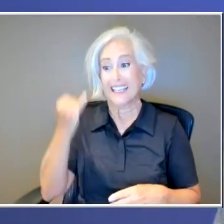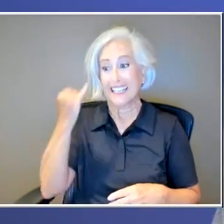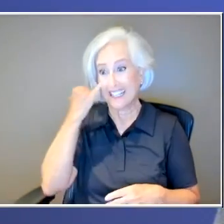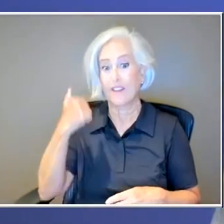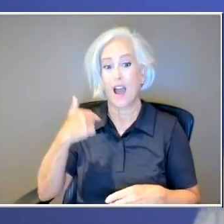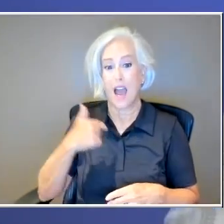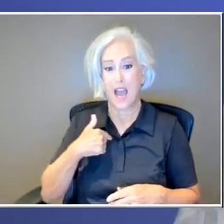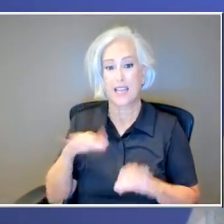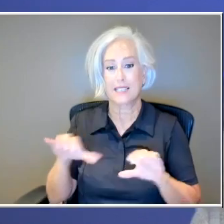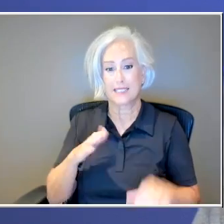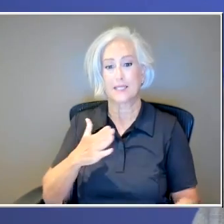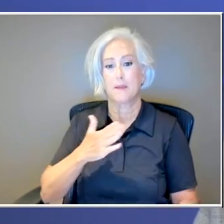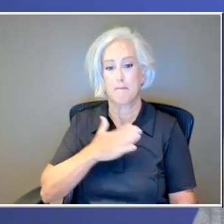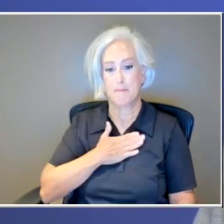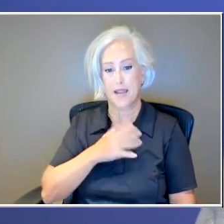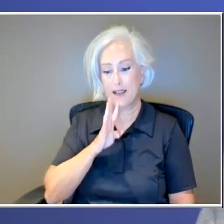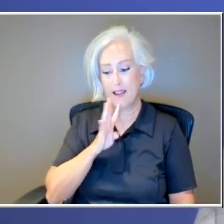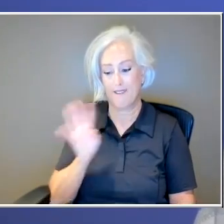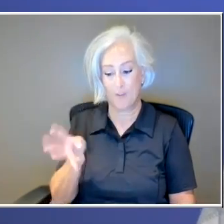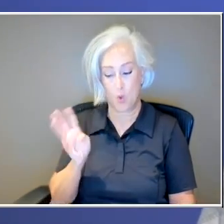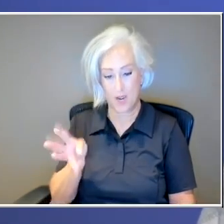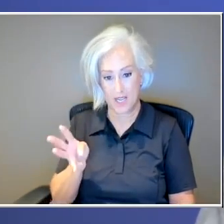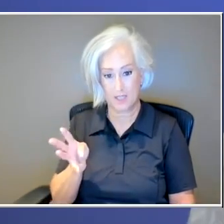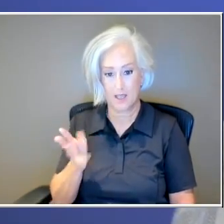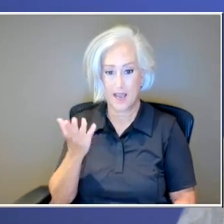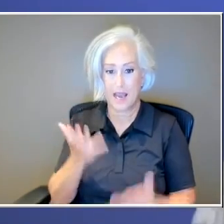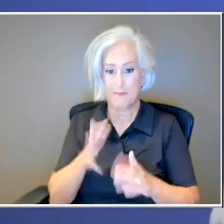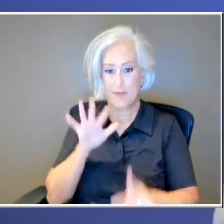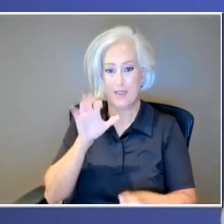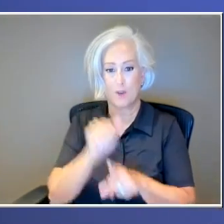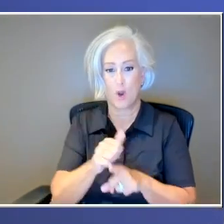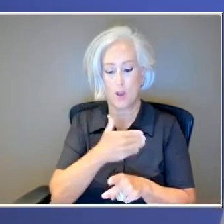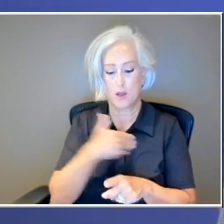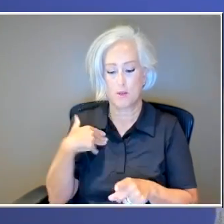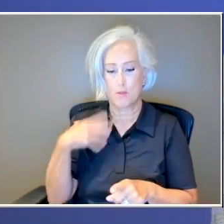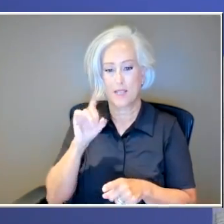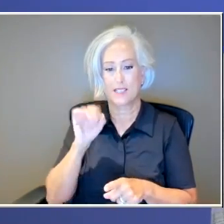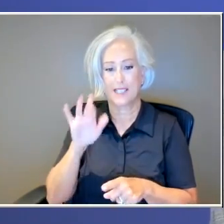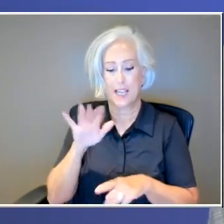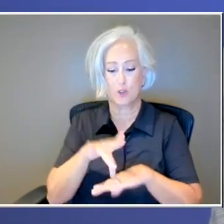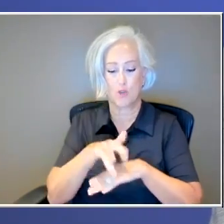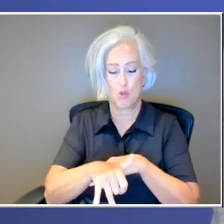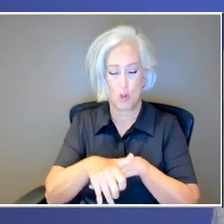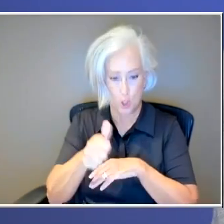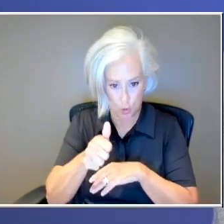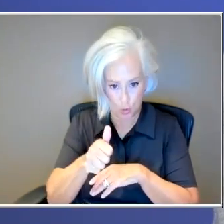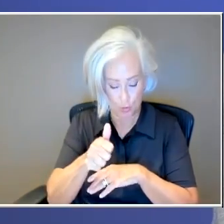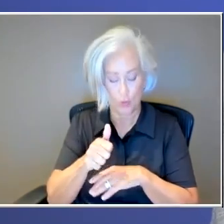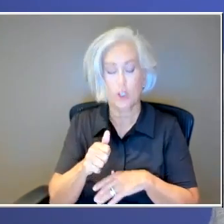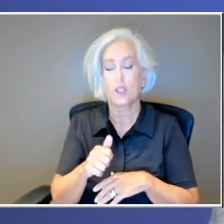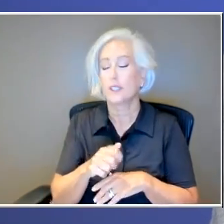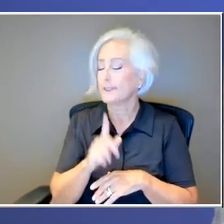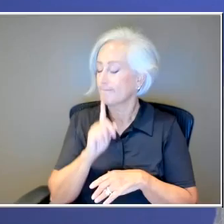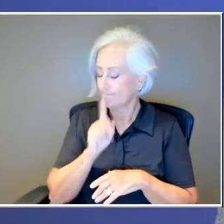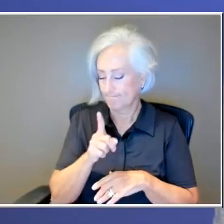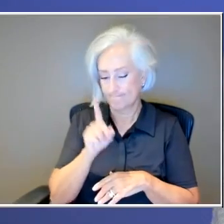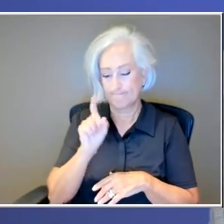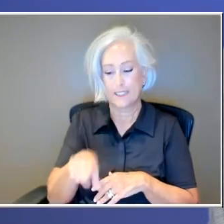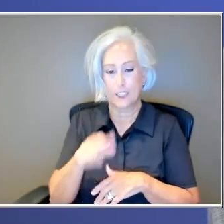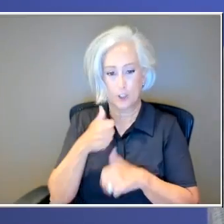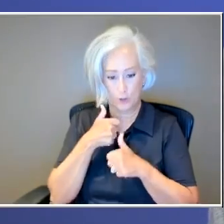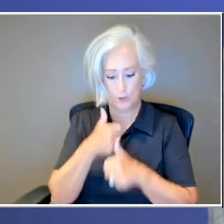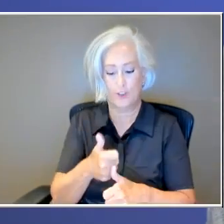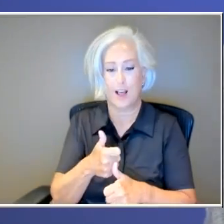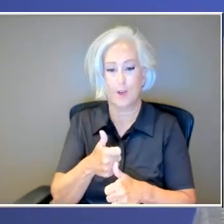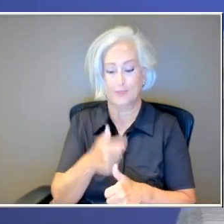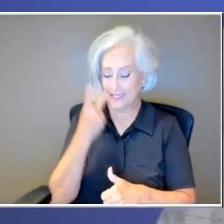40, I may have gotten my breast cancer at an earlier stage. So yeah, definitely see your